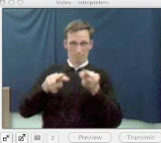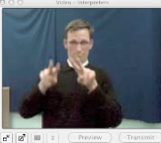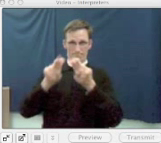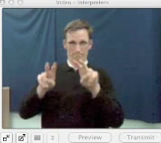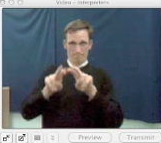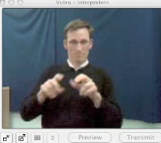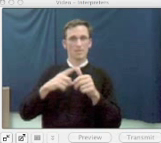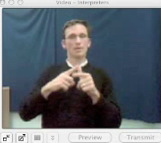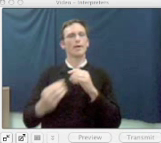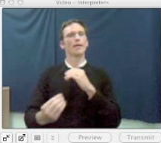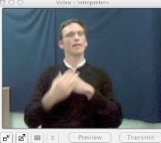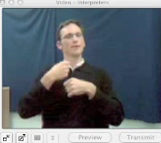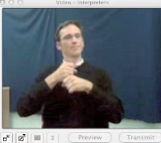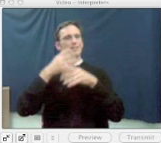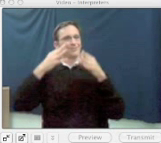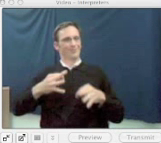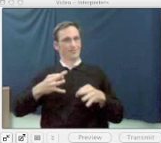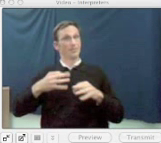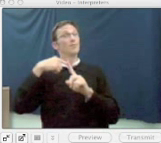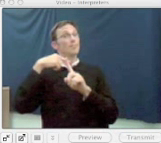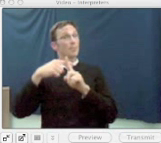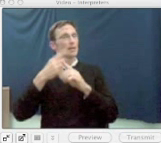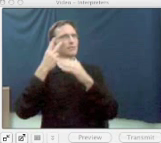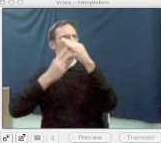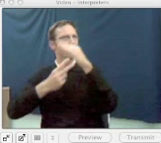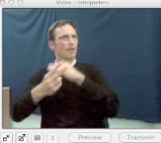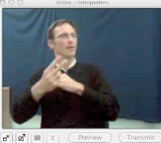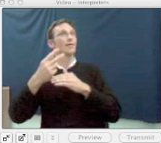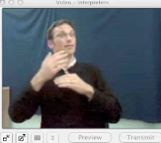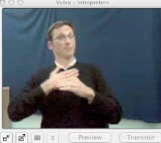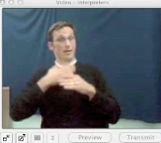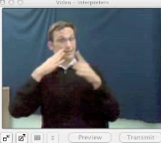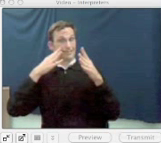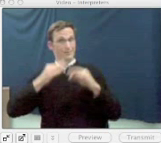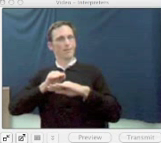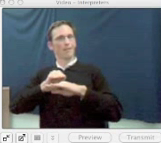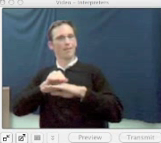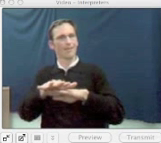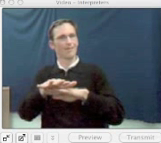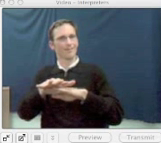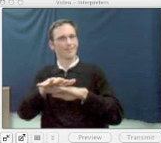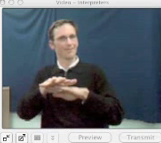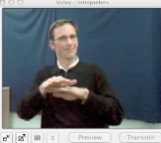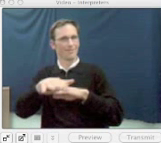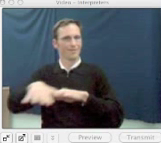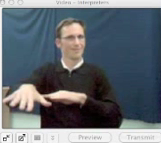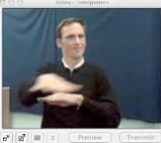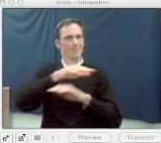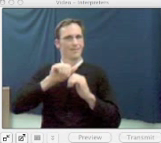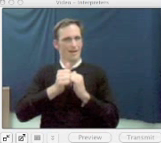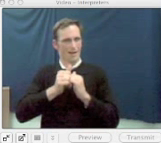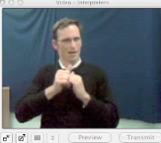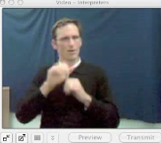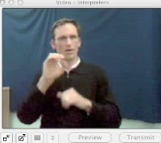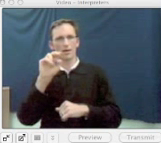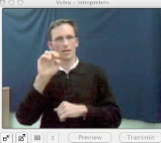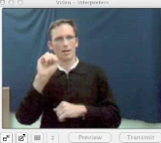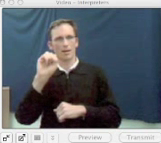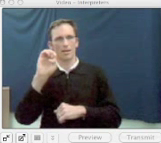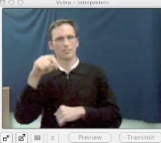their consequences. That is a different approach to ethical decision making called